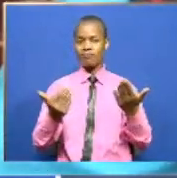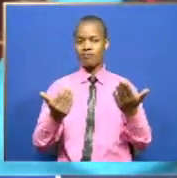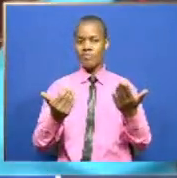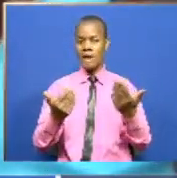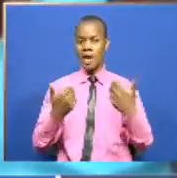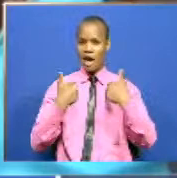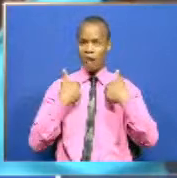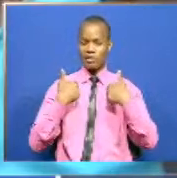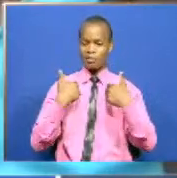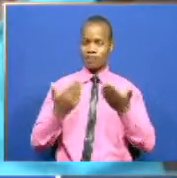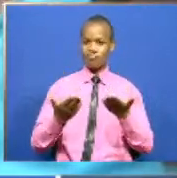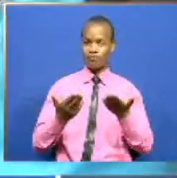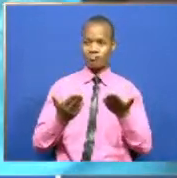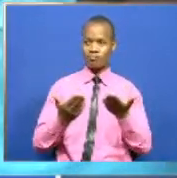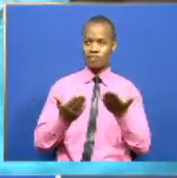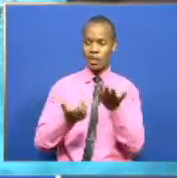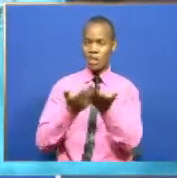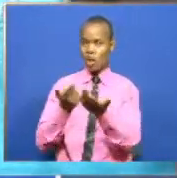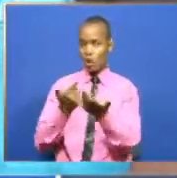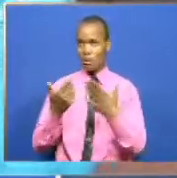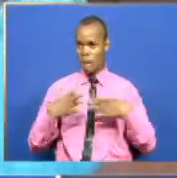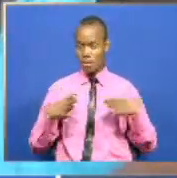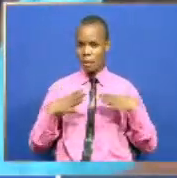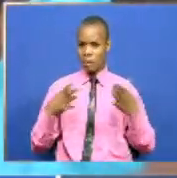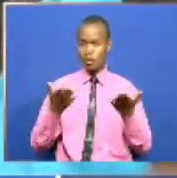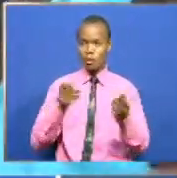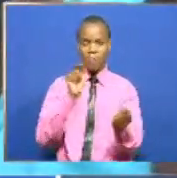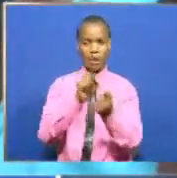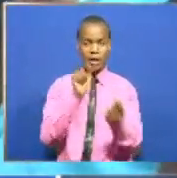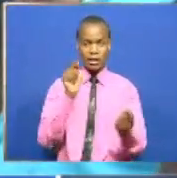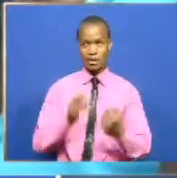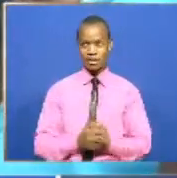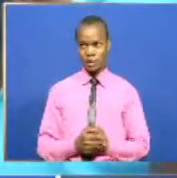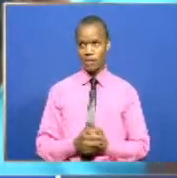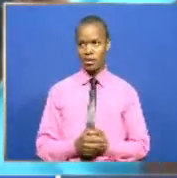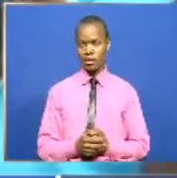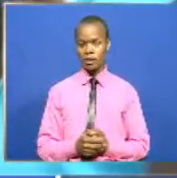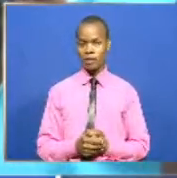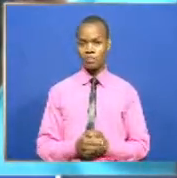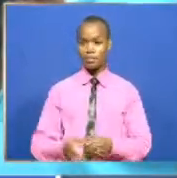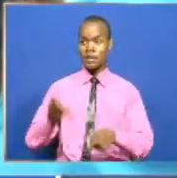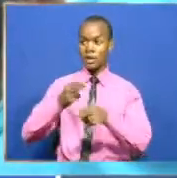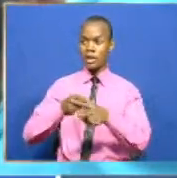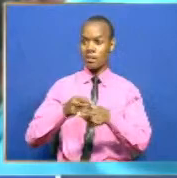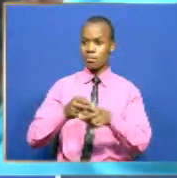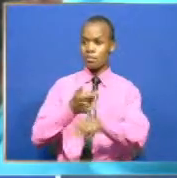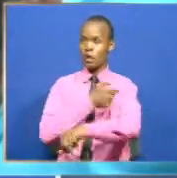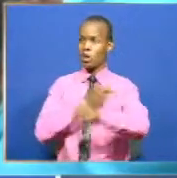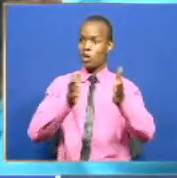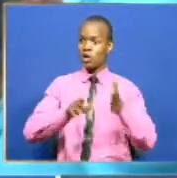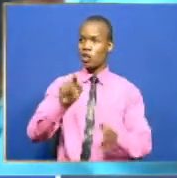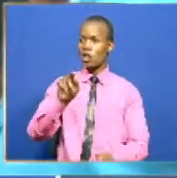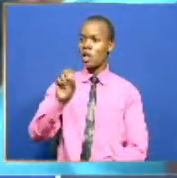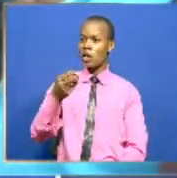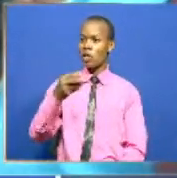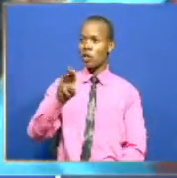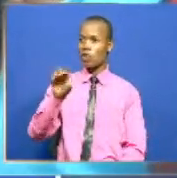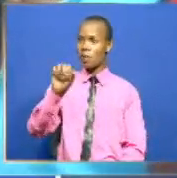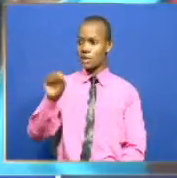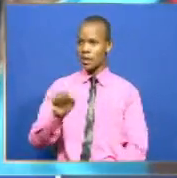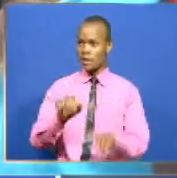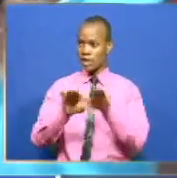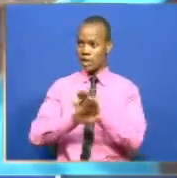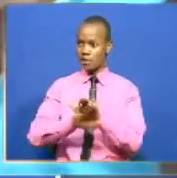the right time comes. Well, thank you very much. As you've heard, my name is Dr. Thomas Ogaro, Deputy Director, Nairobi